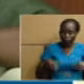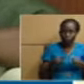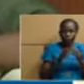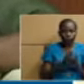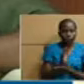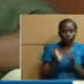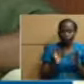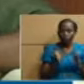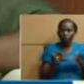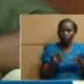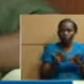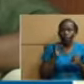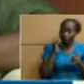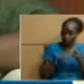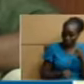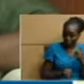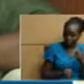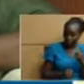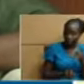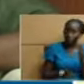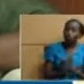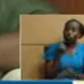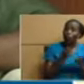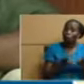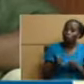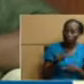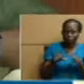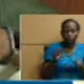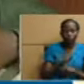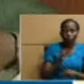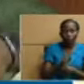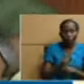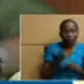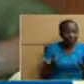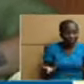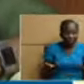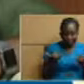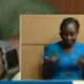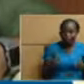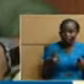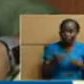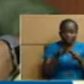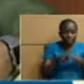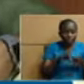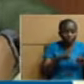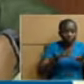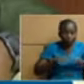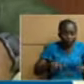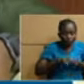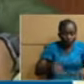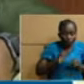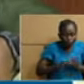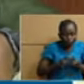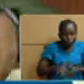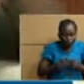line. Thank you. And finally, yes, this is the new normal about work. That productivity is no longer sitting in your office every day and causing